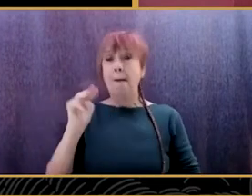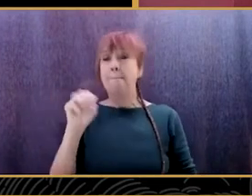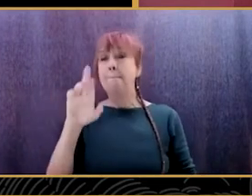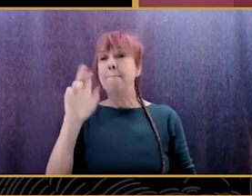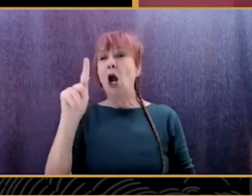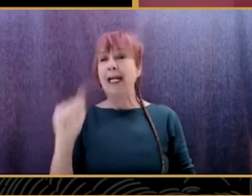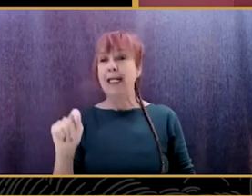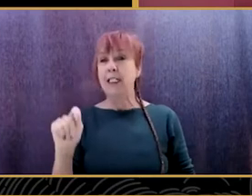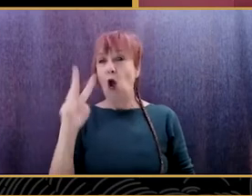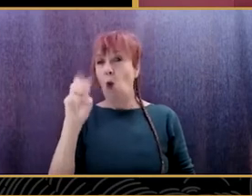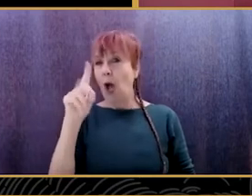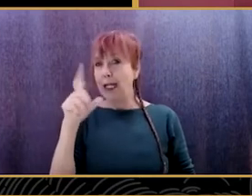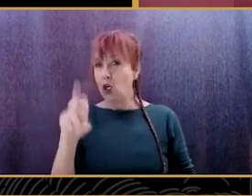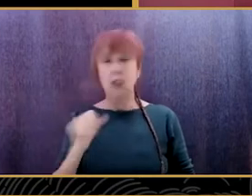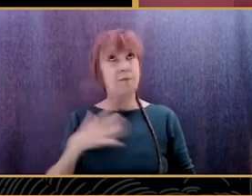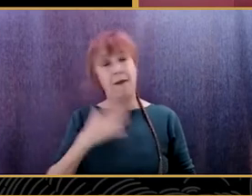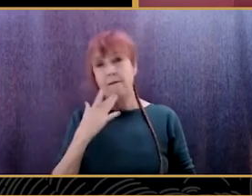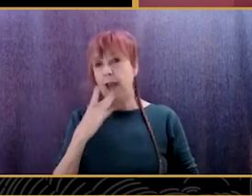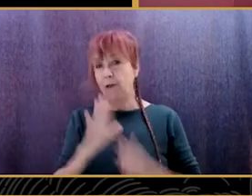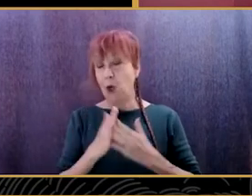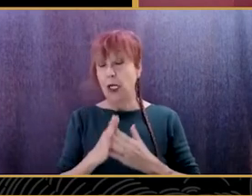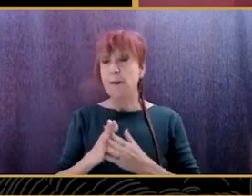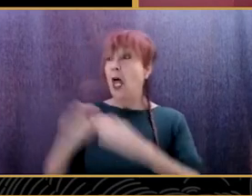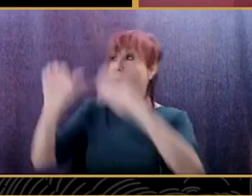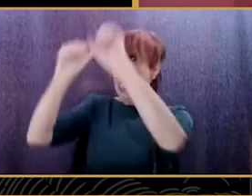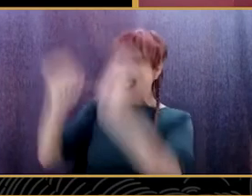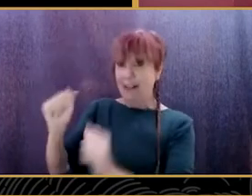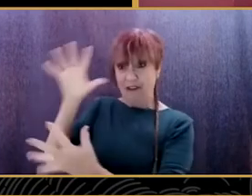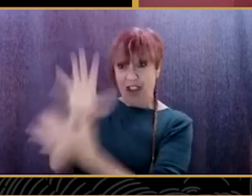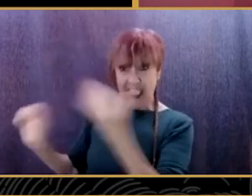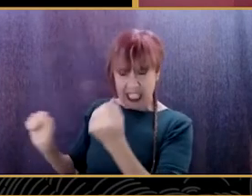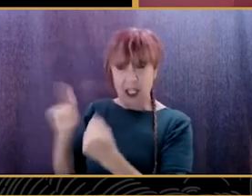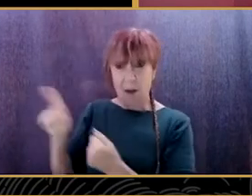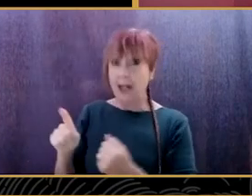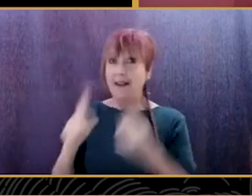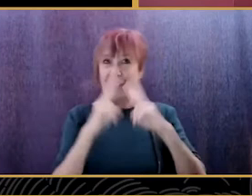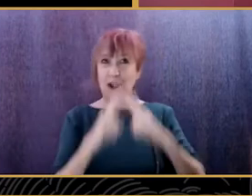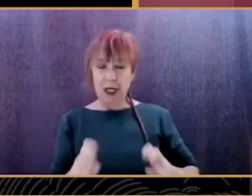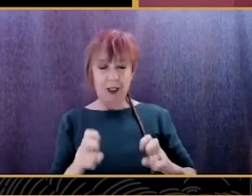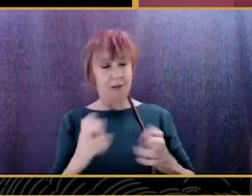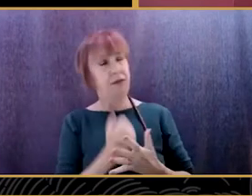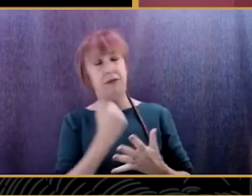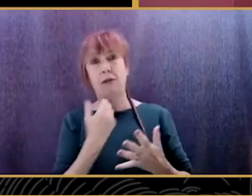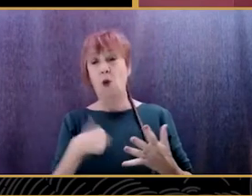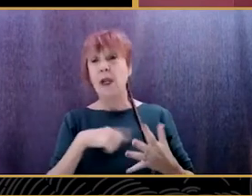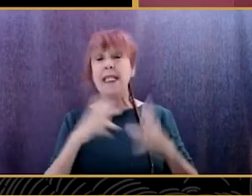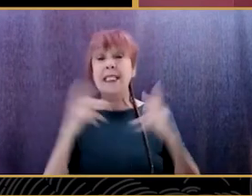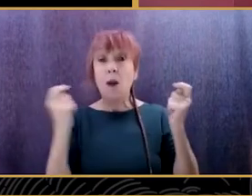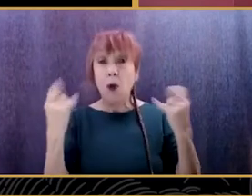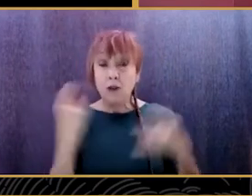collections of poetry of these last few years. Defacing the Monument, the critical accomplishment we are celebrating today,